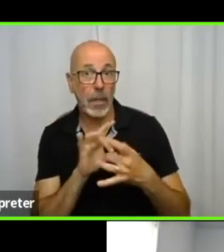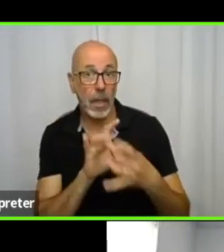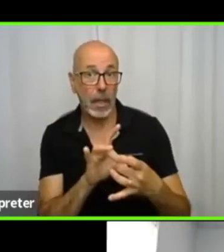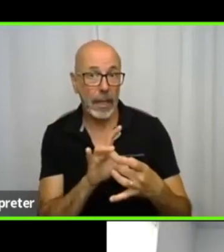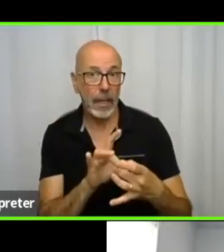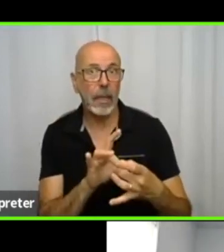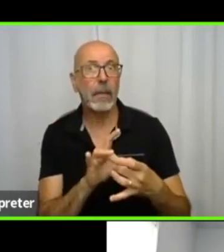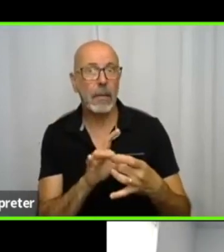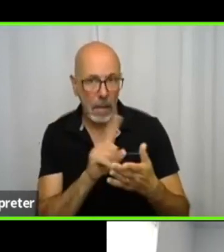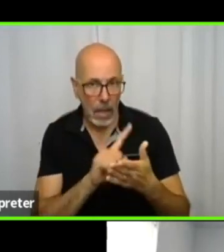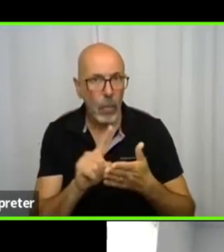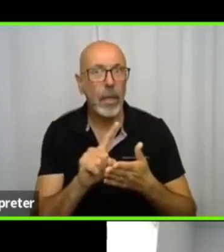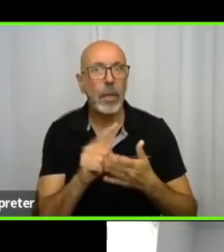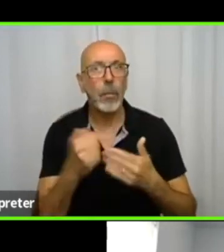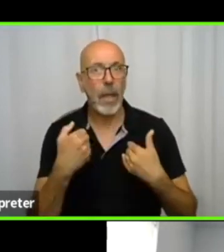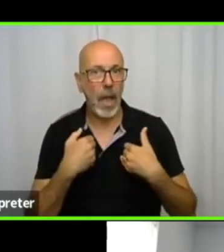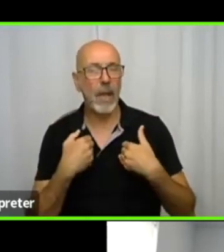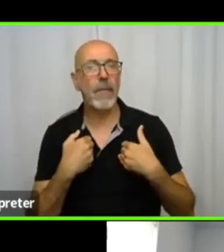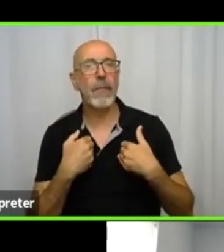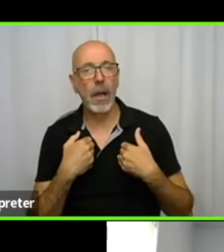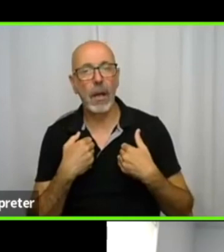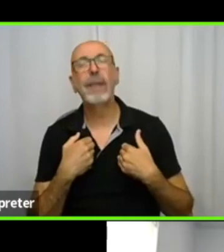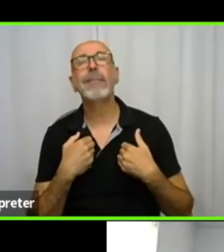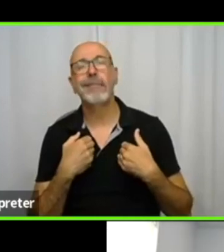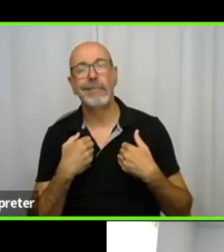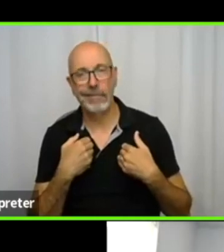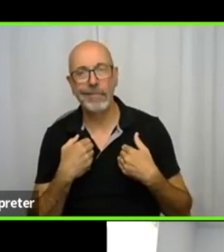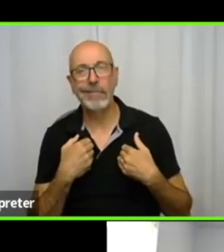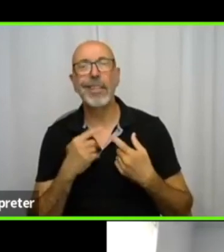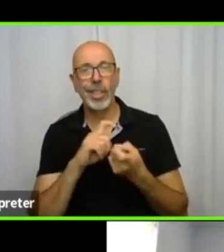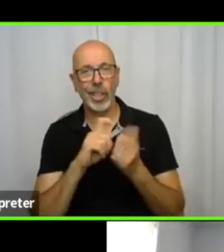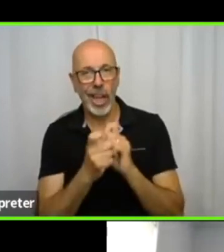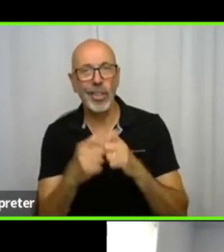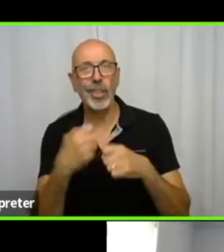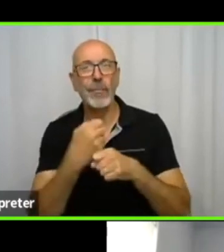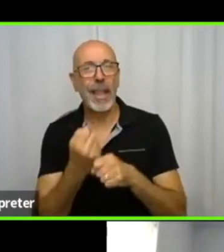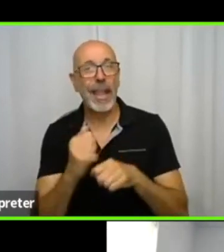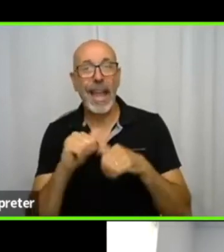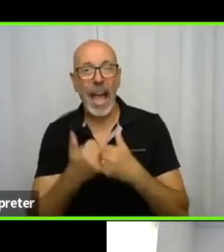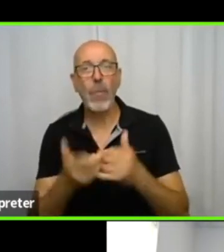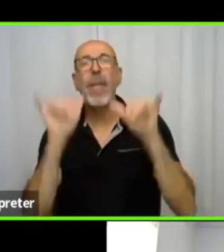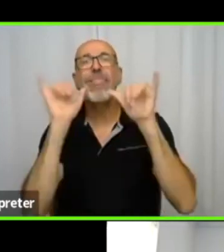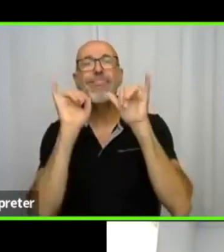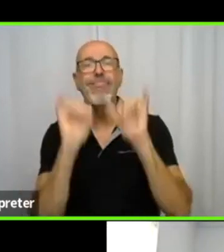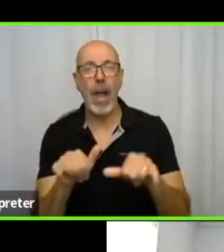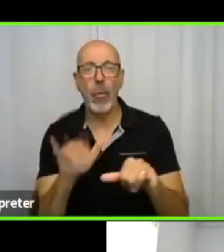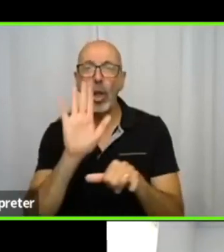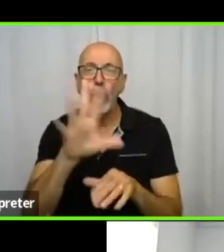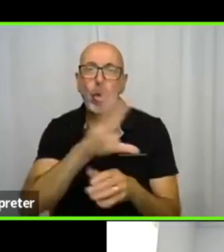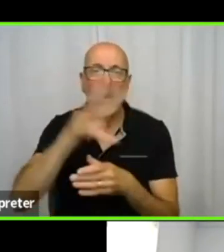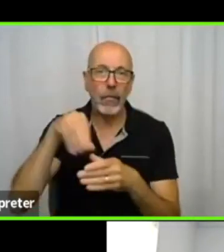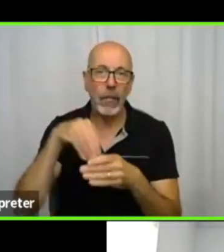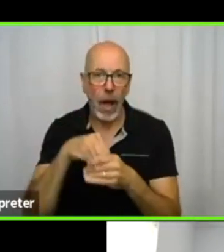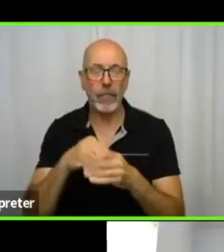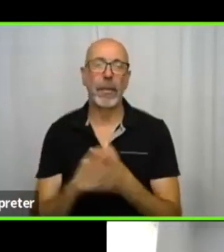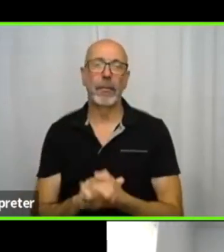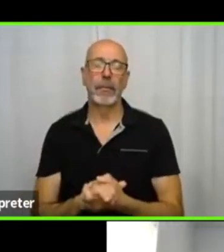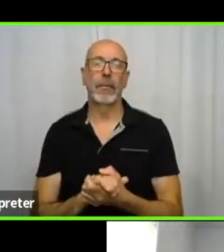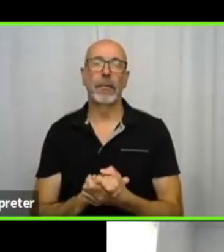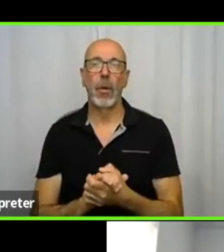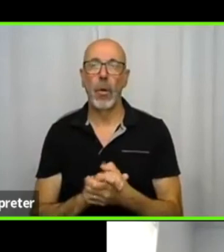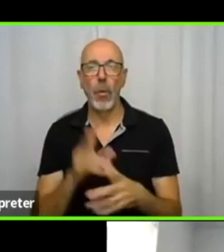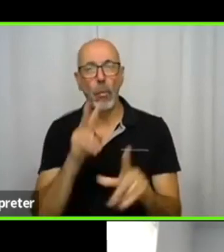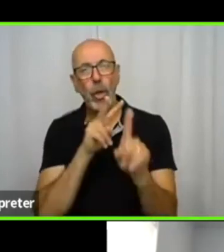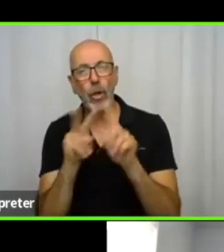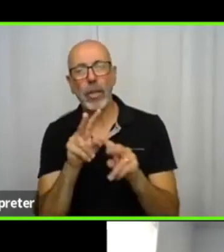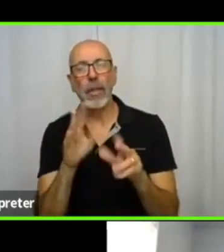week that is left to do it. That is how change gets made. We often look at the things that